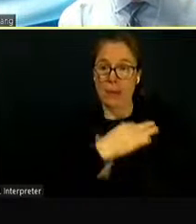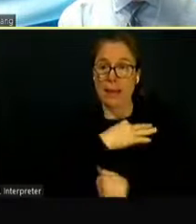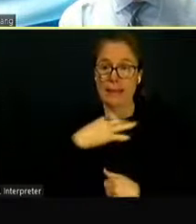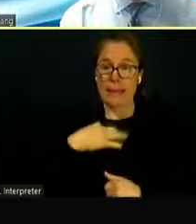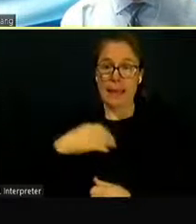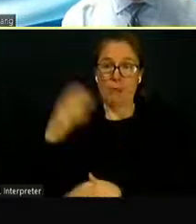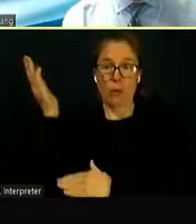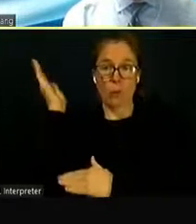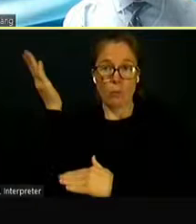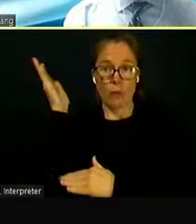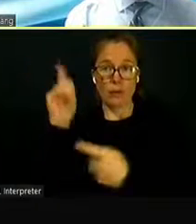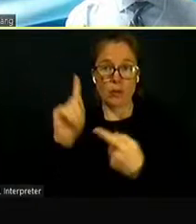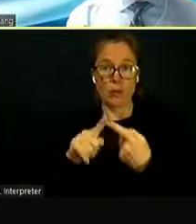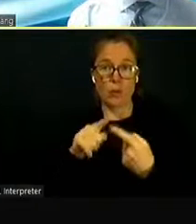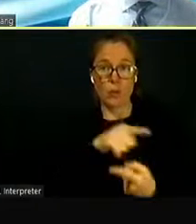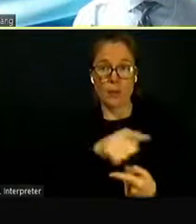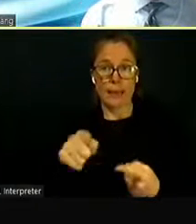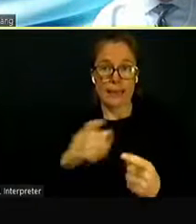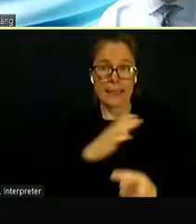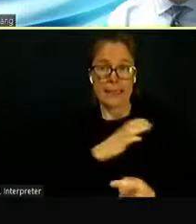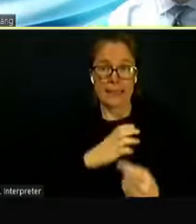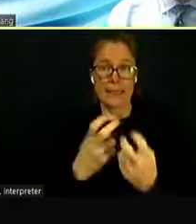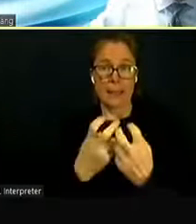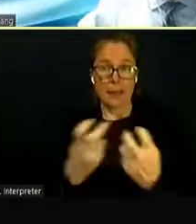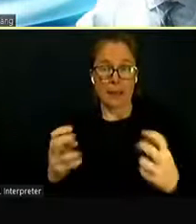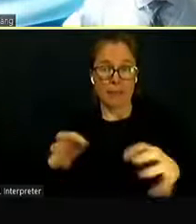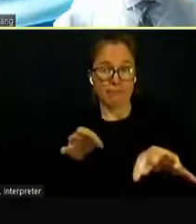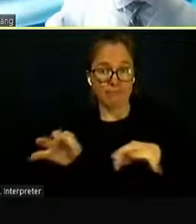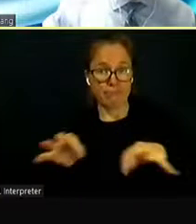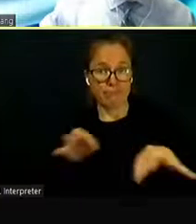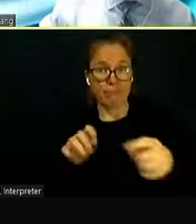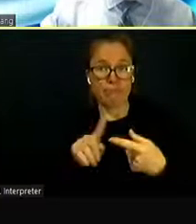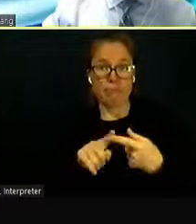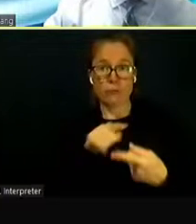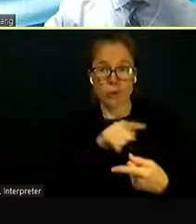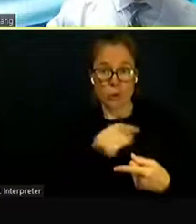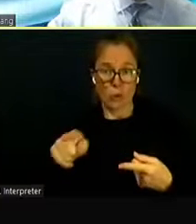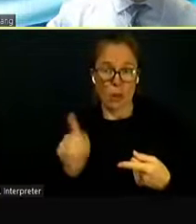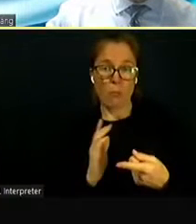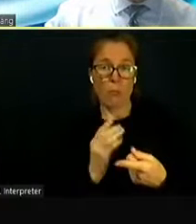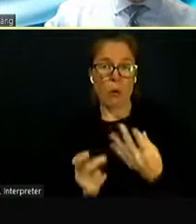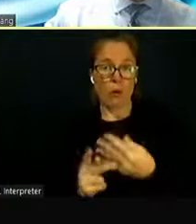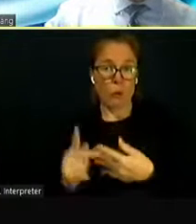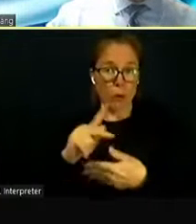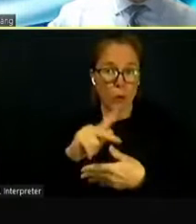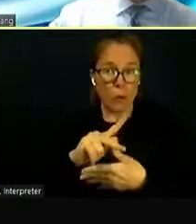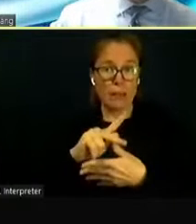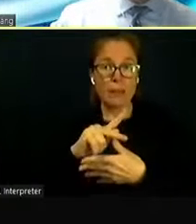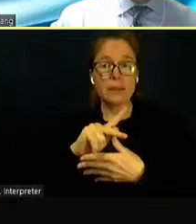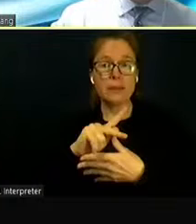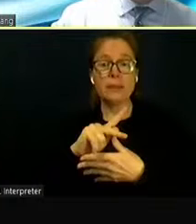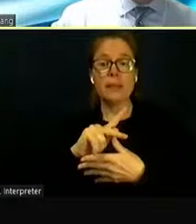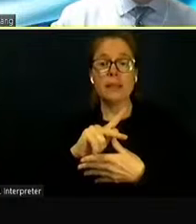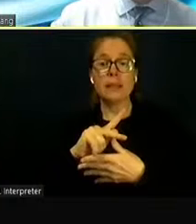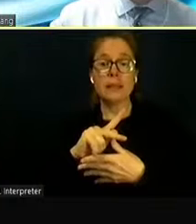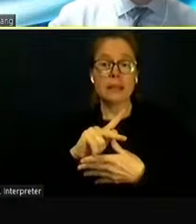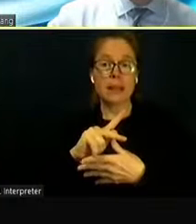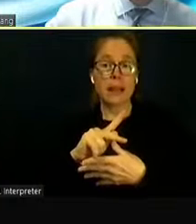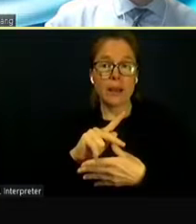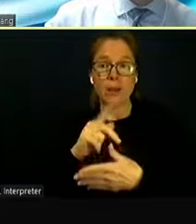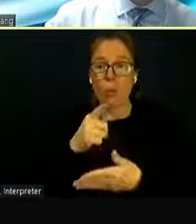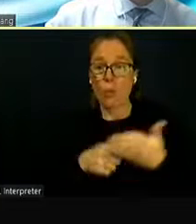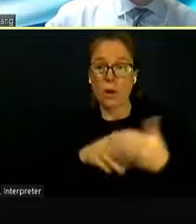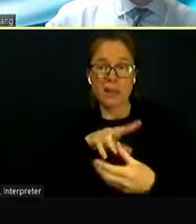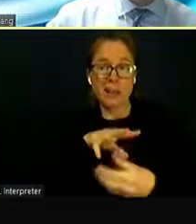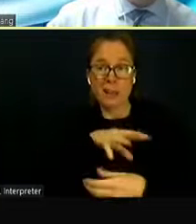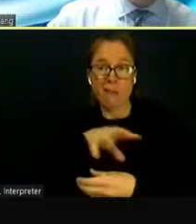presentation to the budget committee and then explain to the budget committee of all the priorities, all the nuts and bolts that goes into the